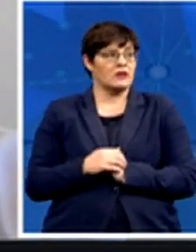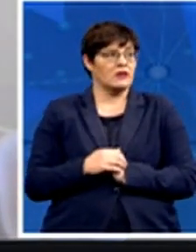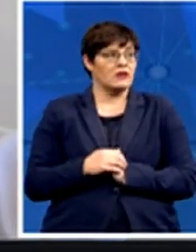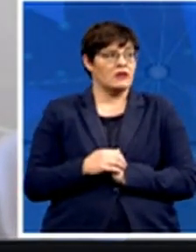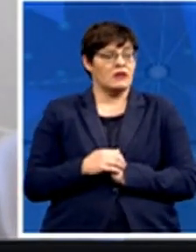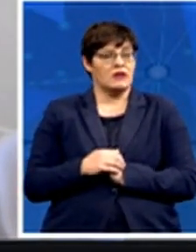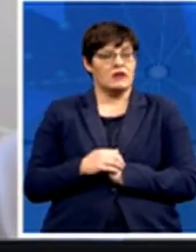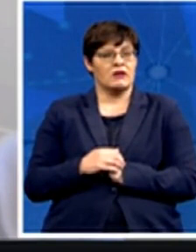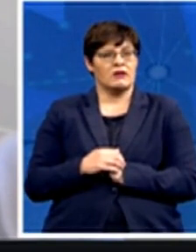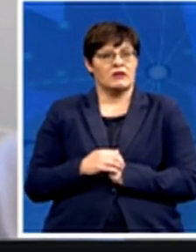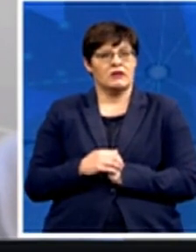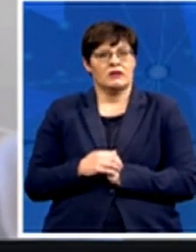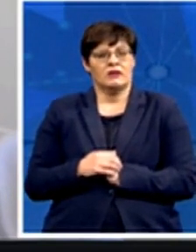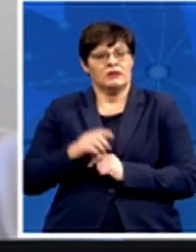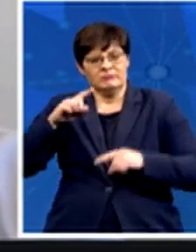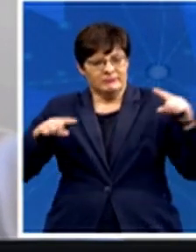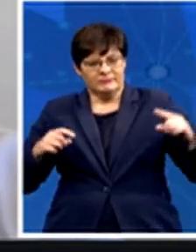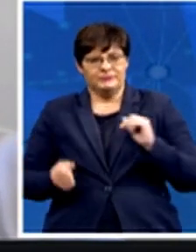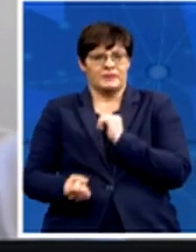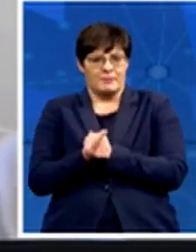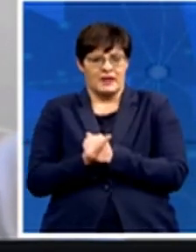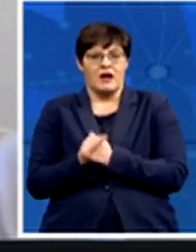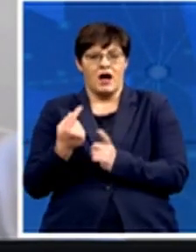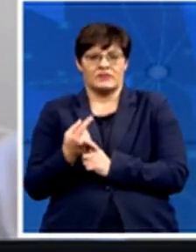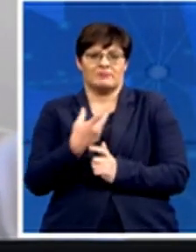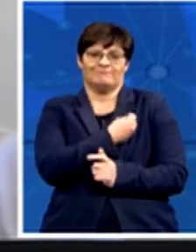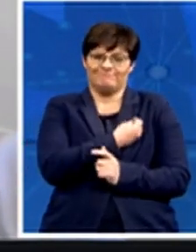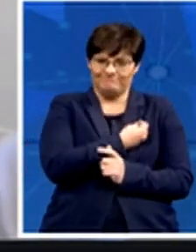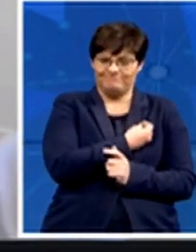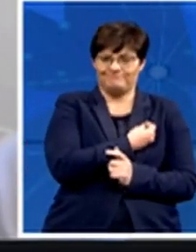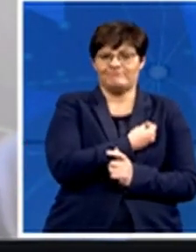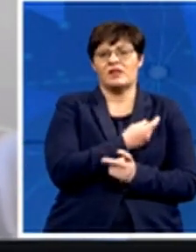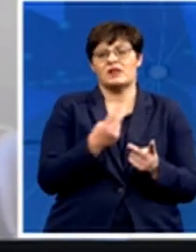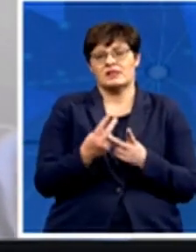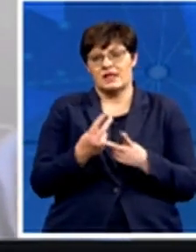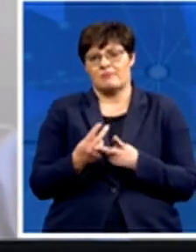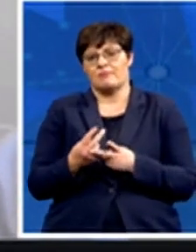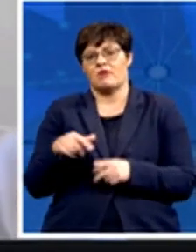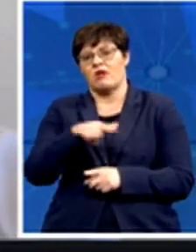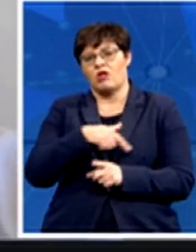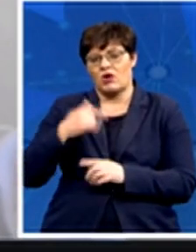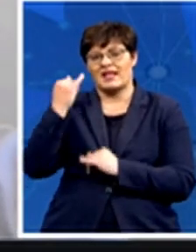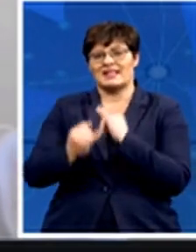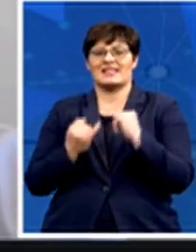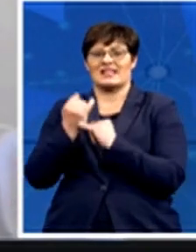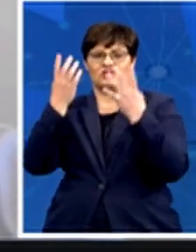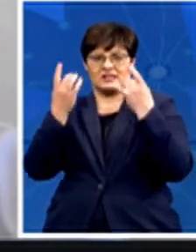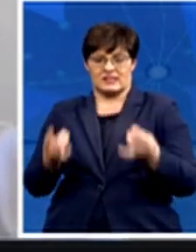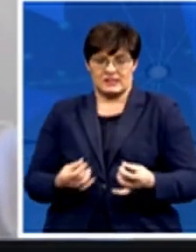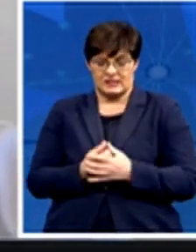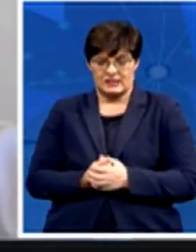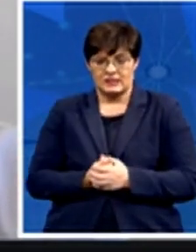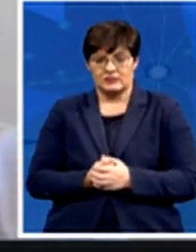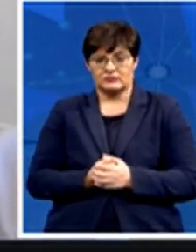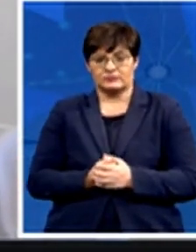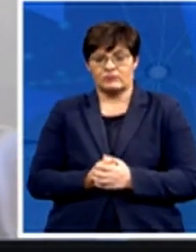following immunizations, and she'll also speak to issues around local and international statistics, and also ways of reporting